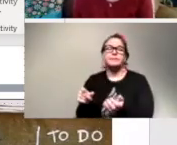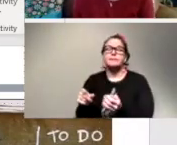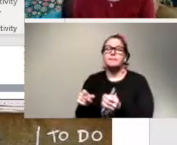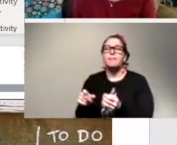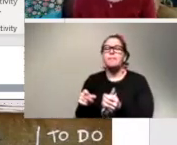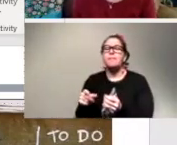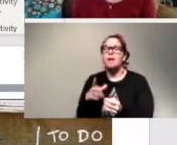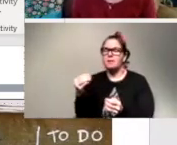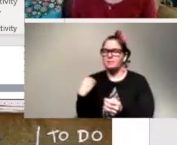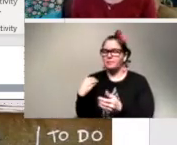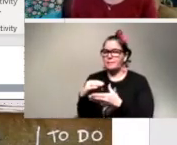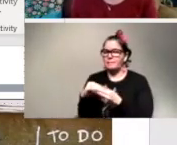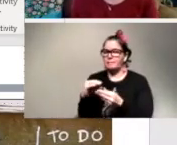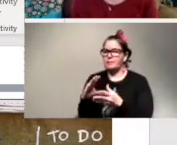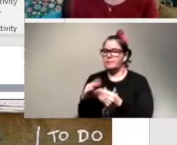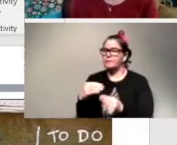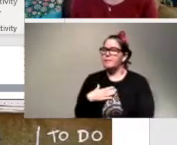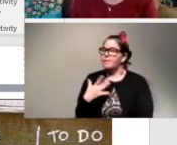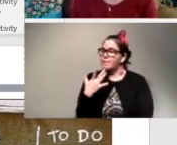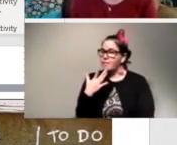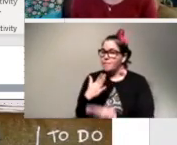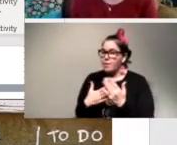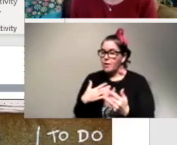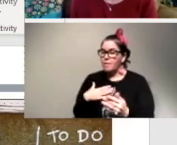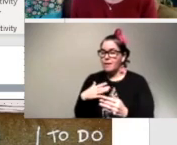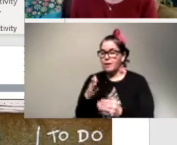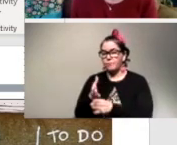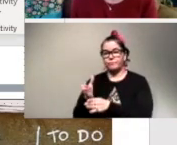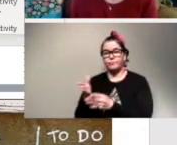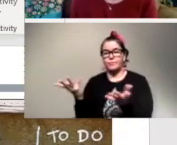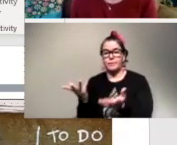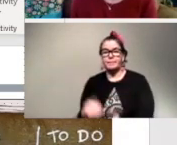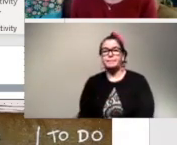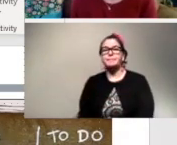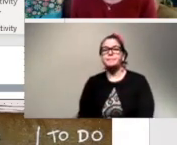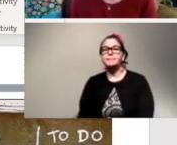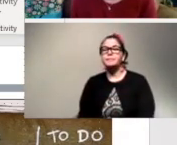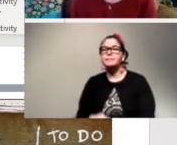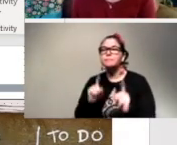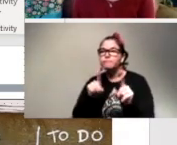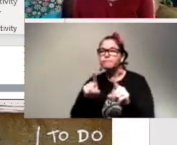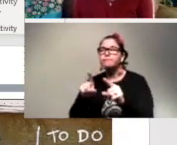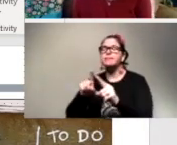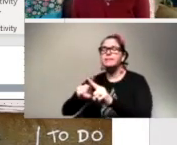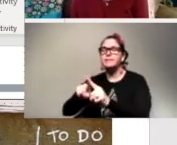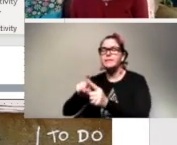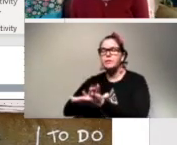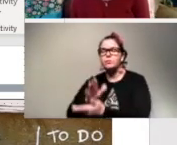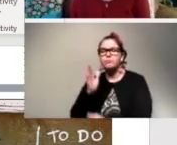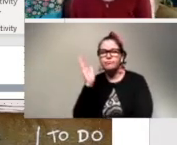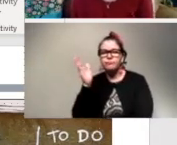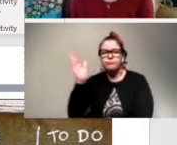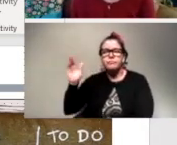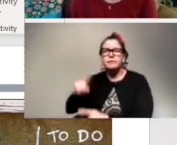mentioned, really one of my absolute favorite parts of my career is going to schools and talking to students, anywhere